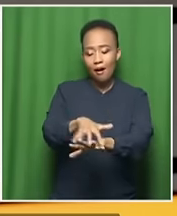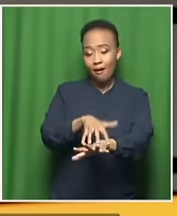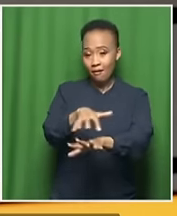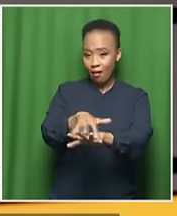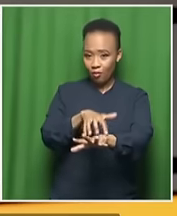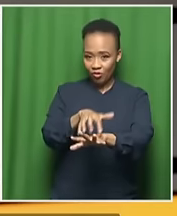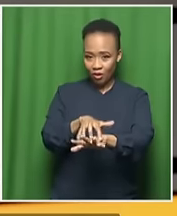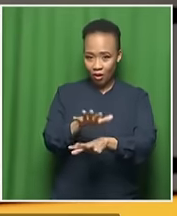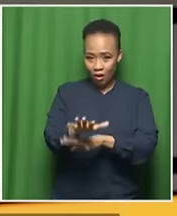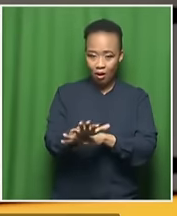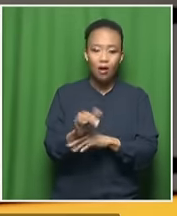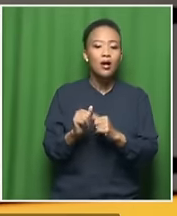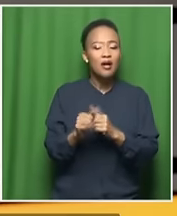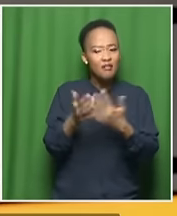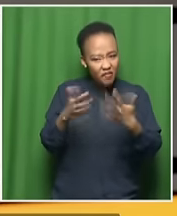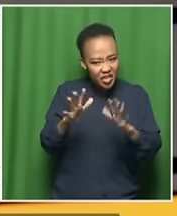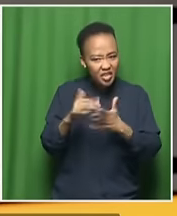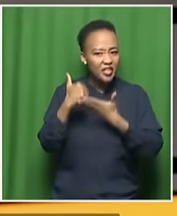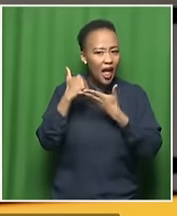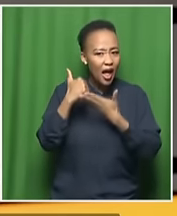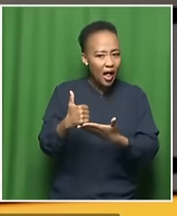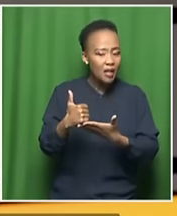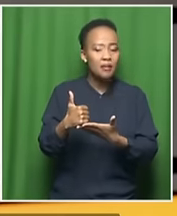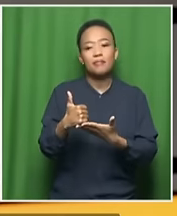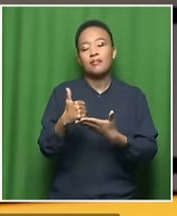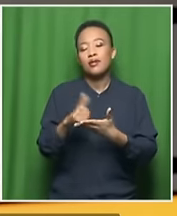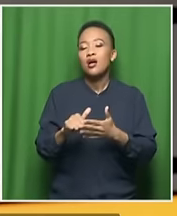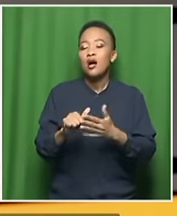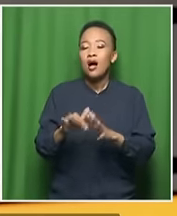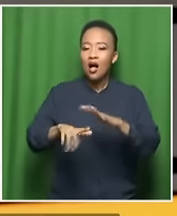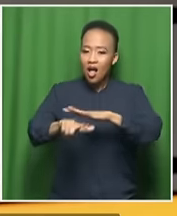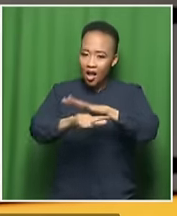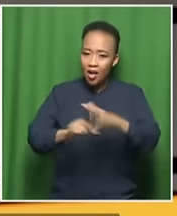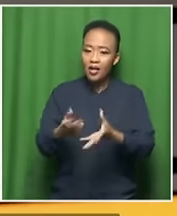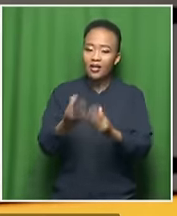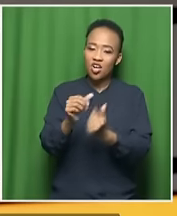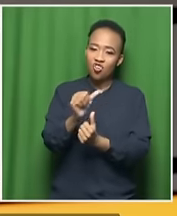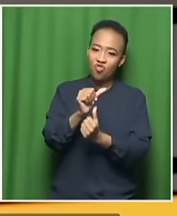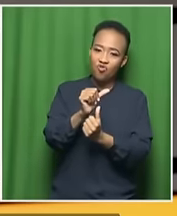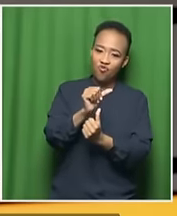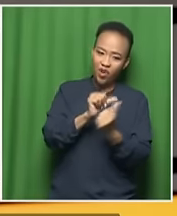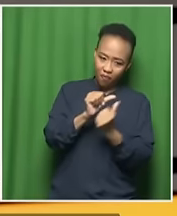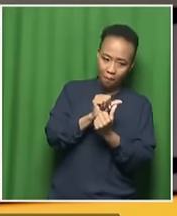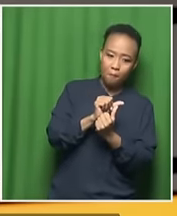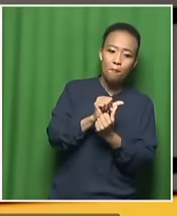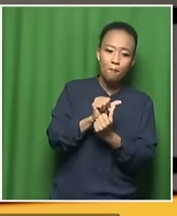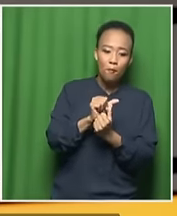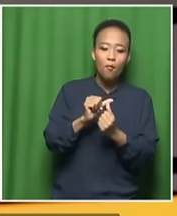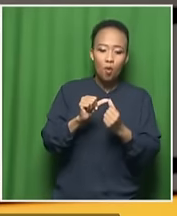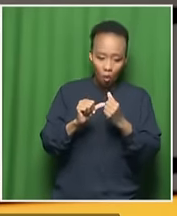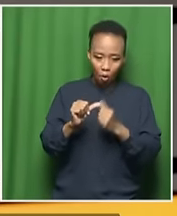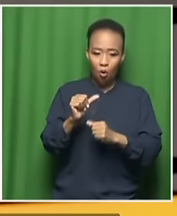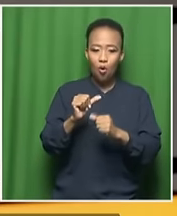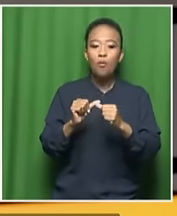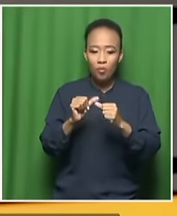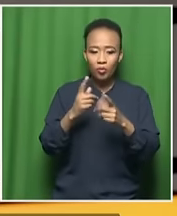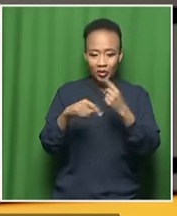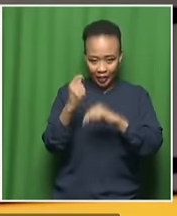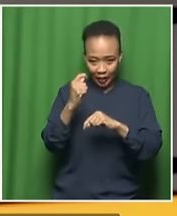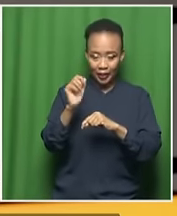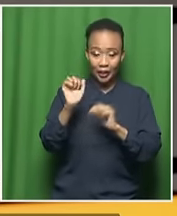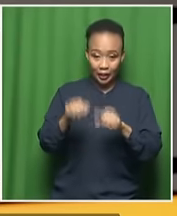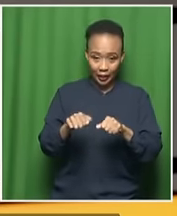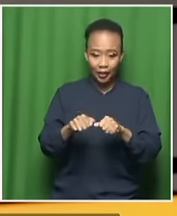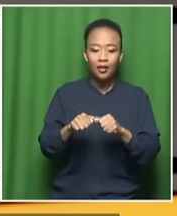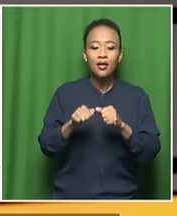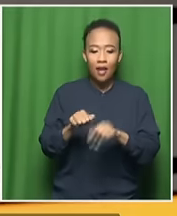assisted with land reform and upcoming farmers, commercial farmers. And therefore we say, actually,